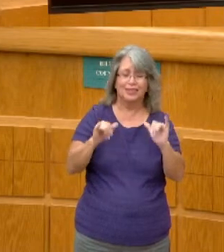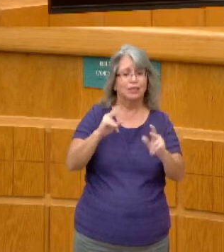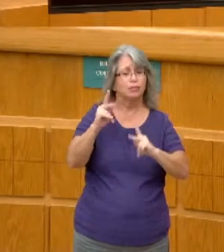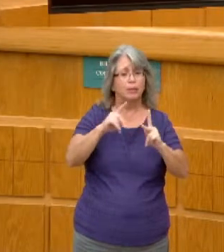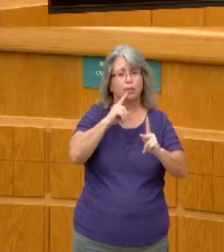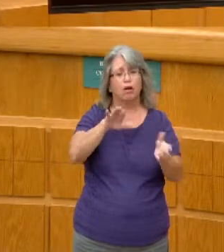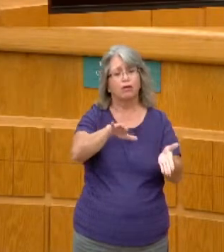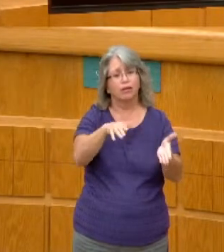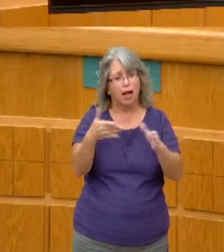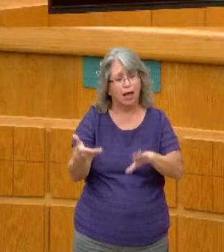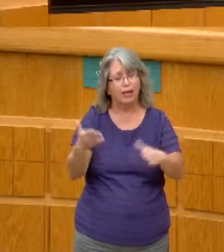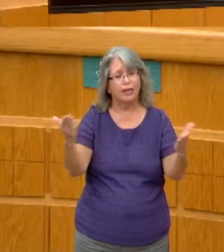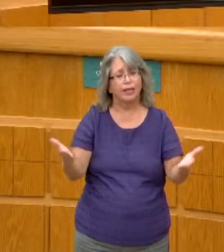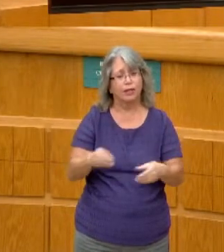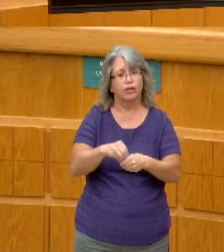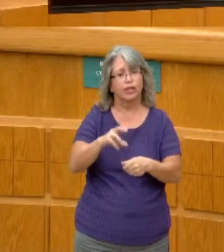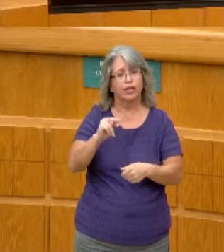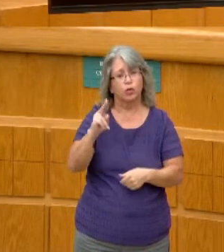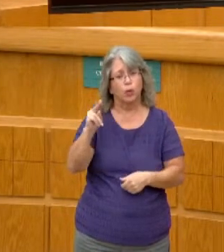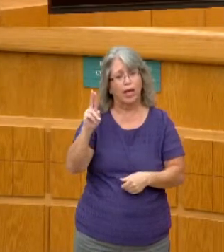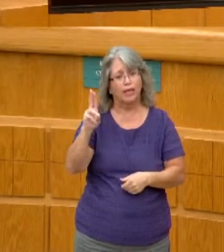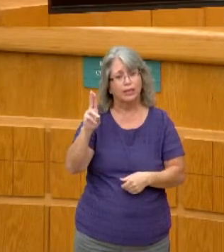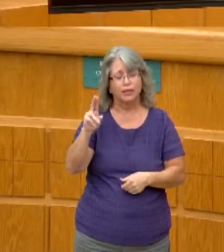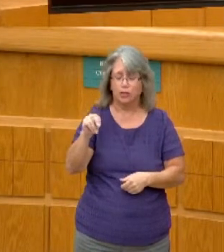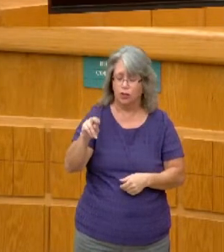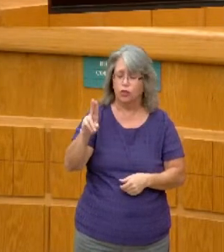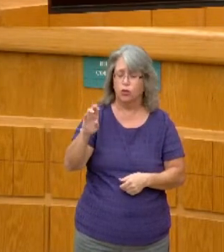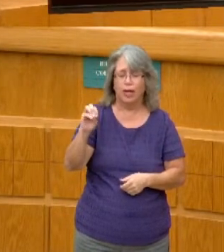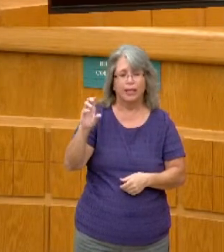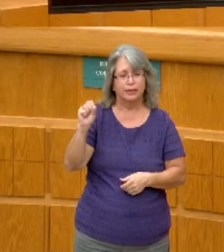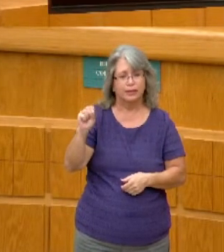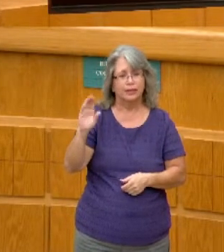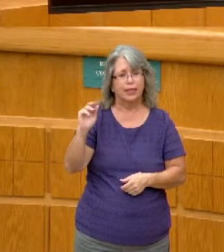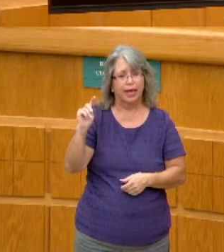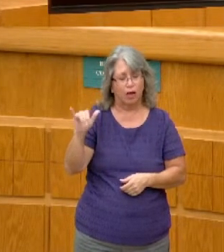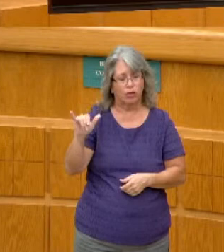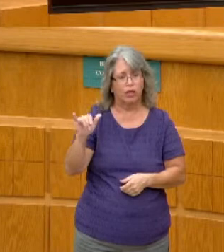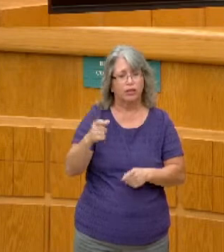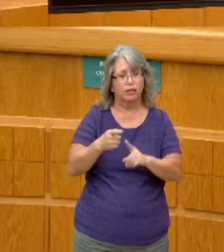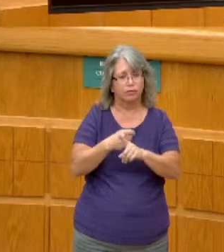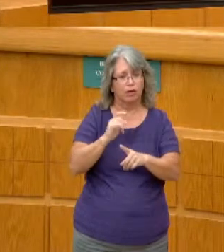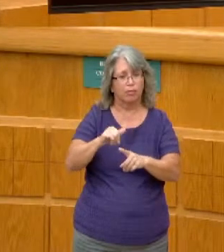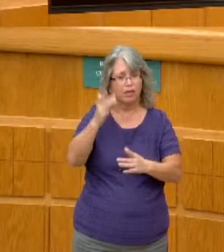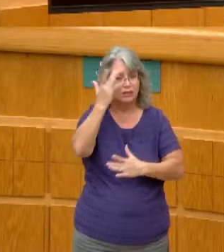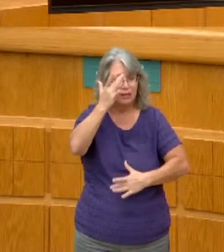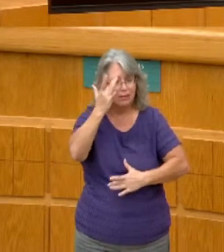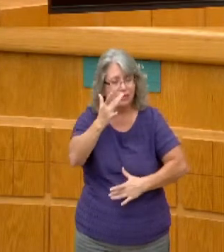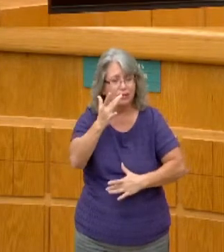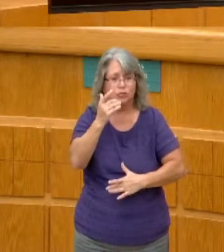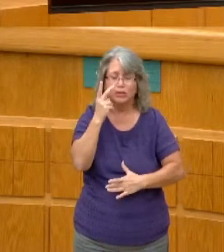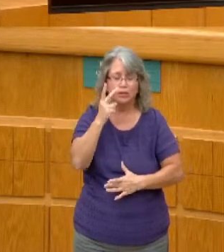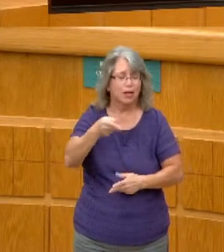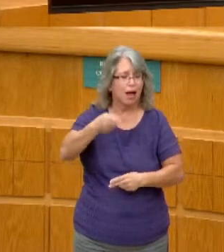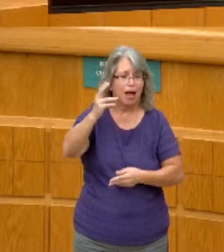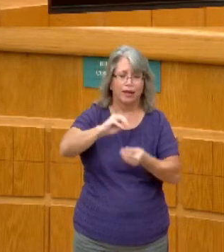Nueces County from COVID-19, so we're still seeing high numbers of deaths every day.